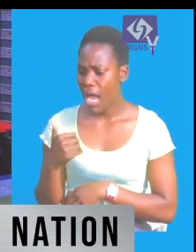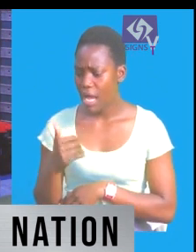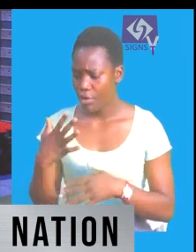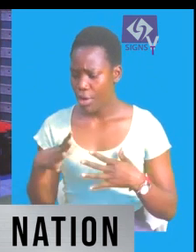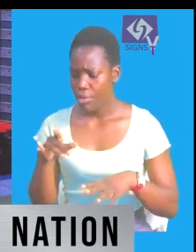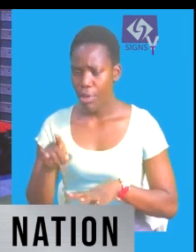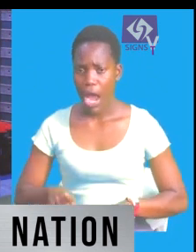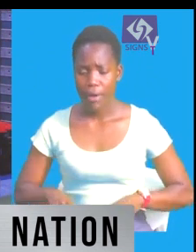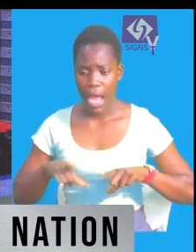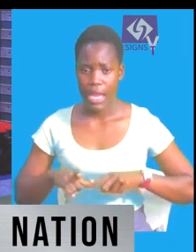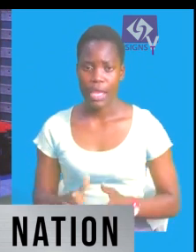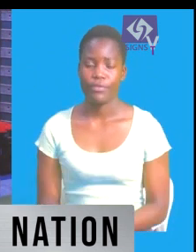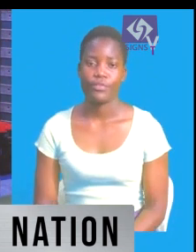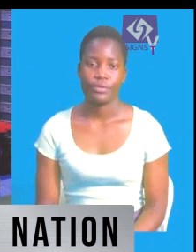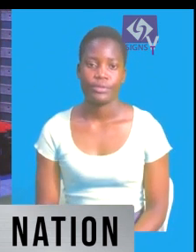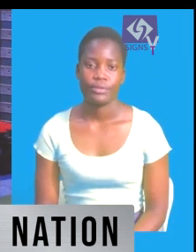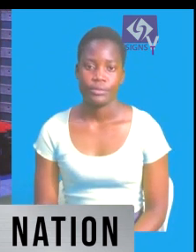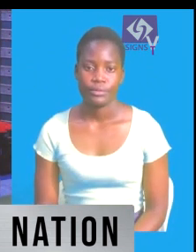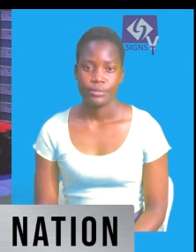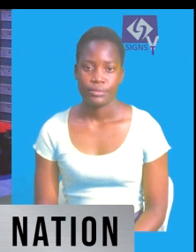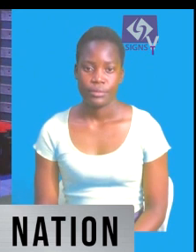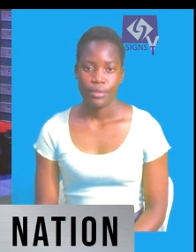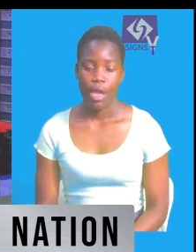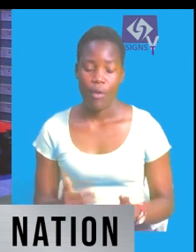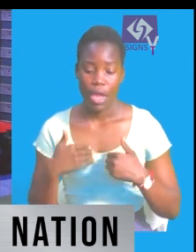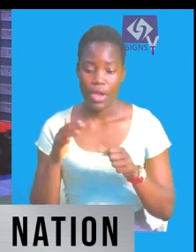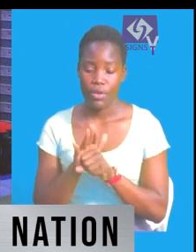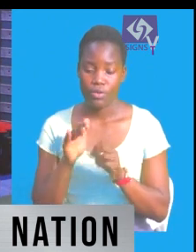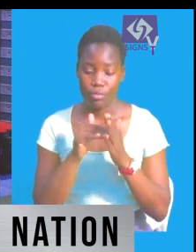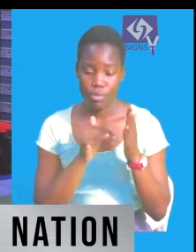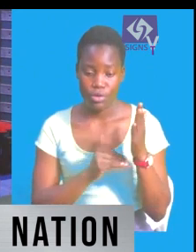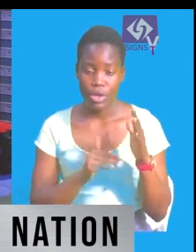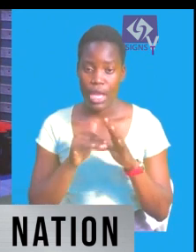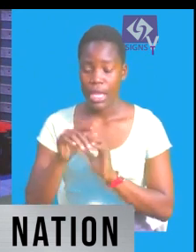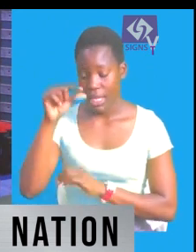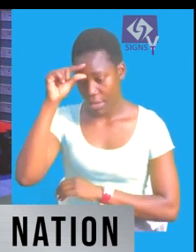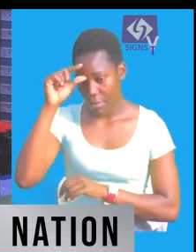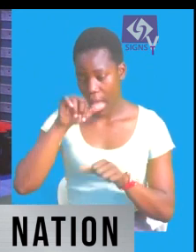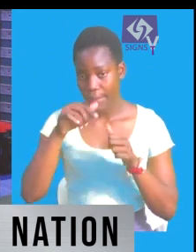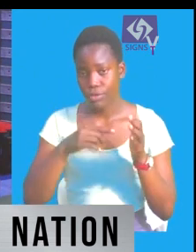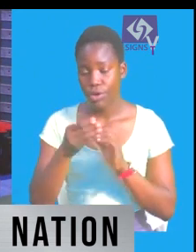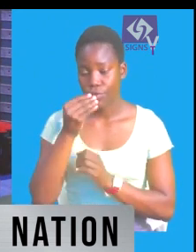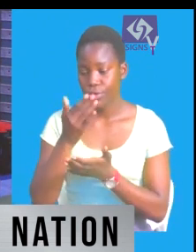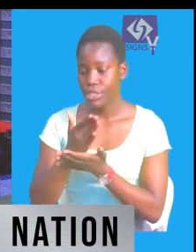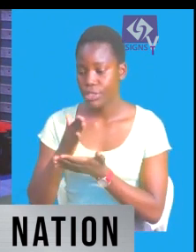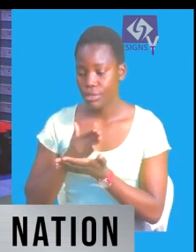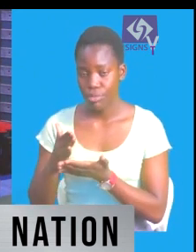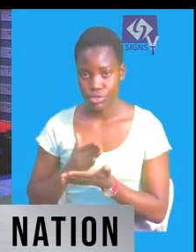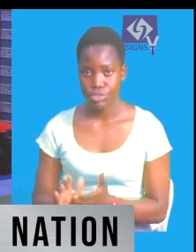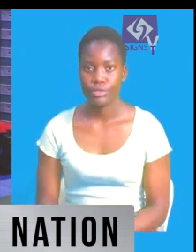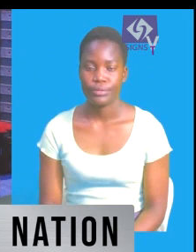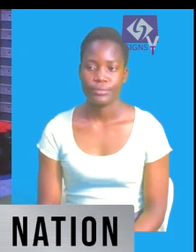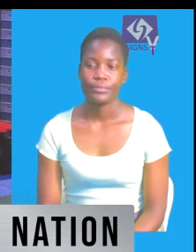alive? Well, Is there so much protocol in government, in food distribution, in relief